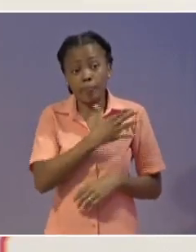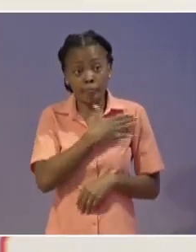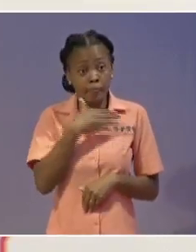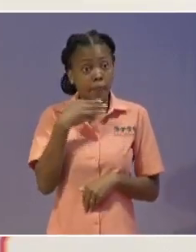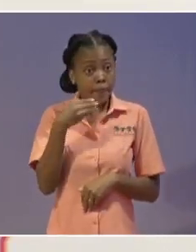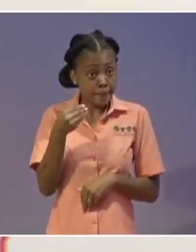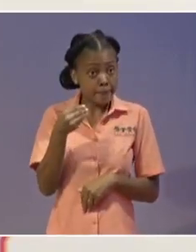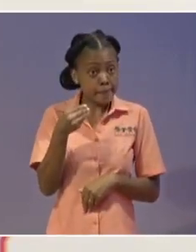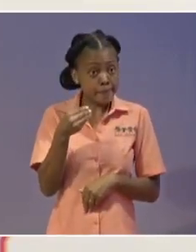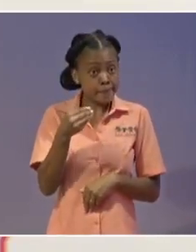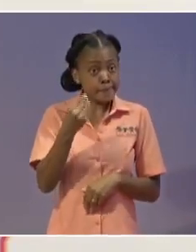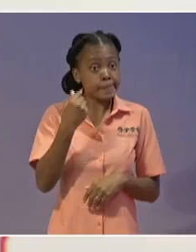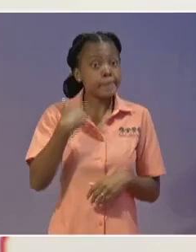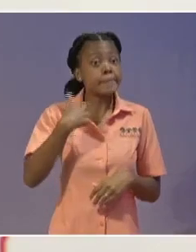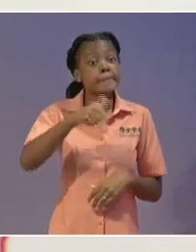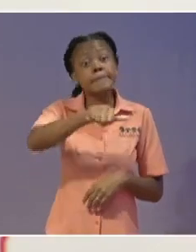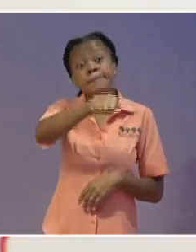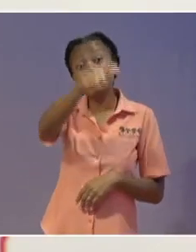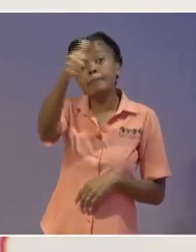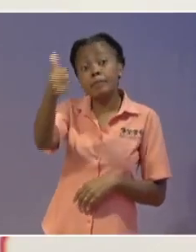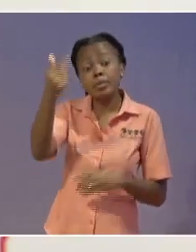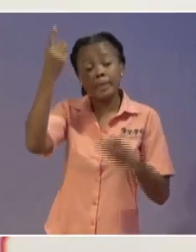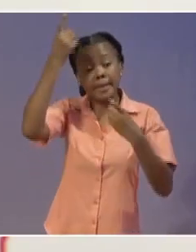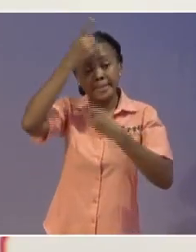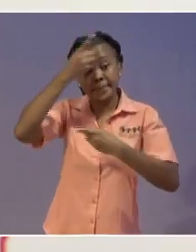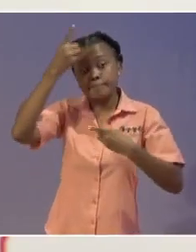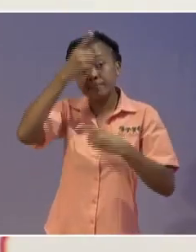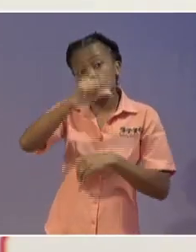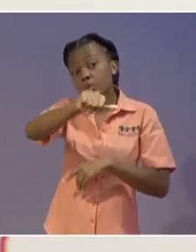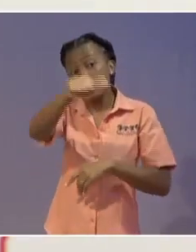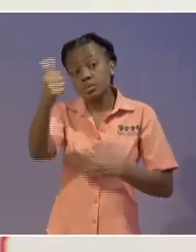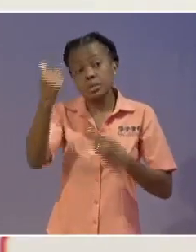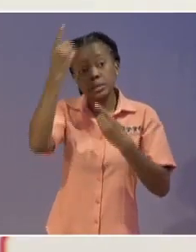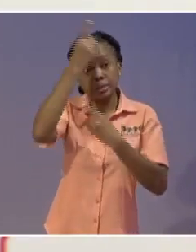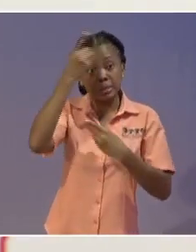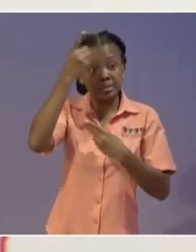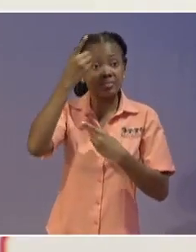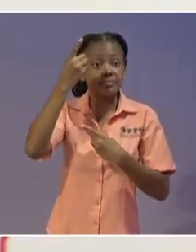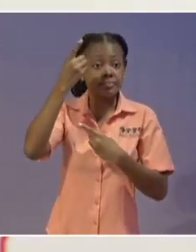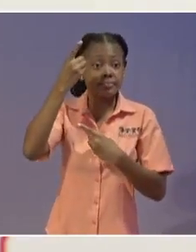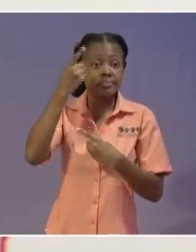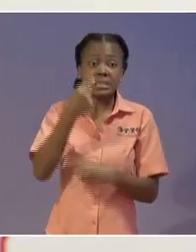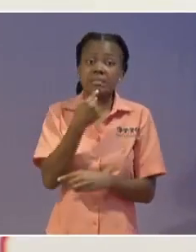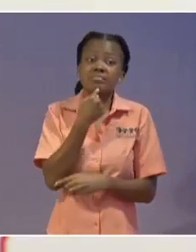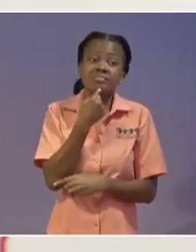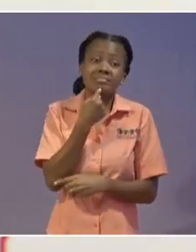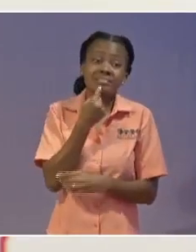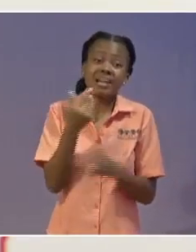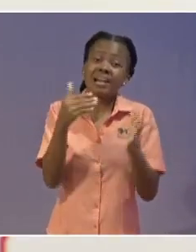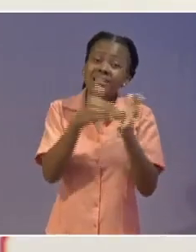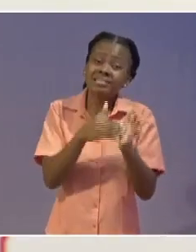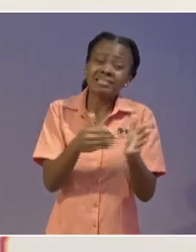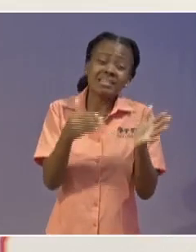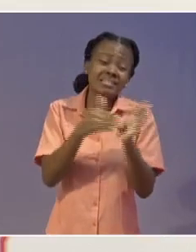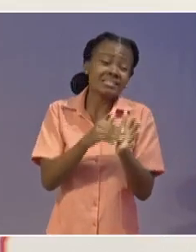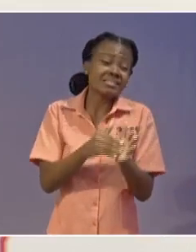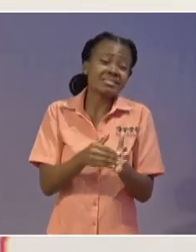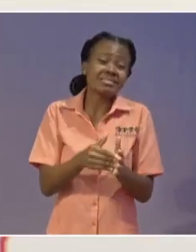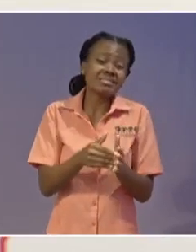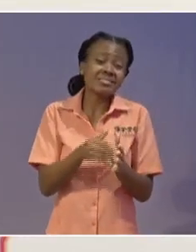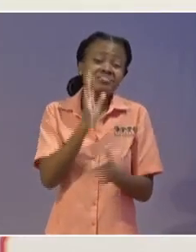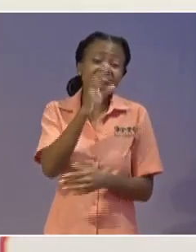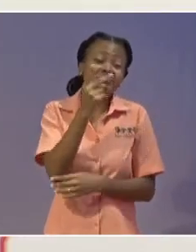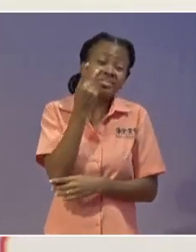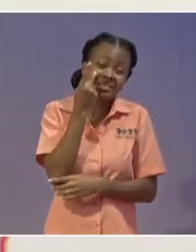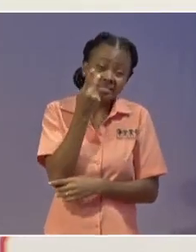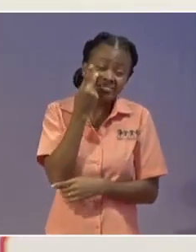have comorbidities, other illnesses. The same point, I mean, we really try to look at the